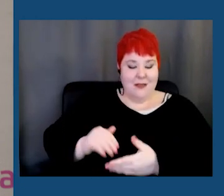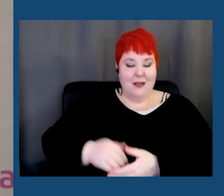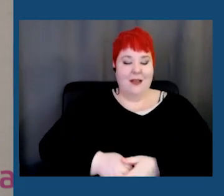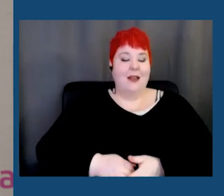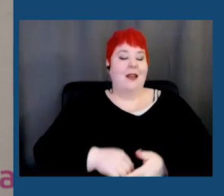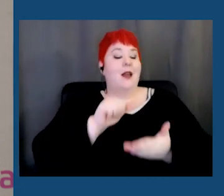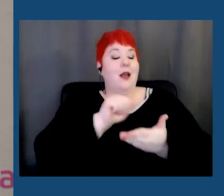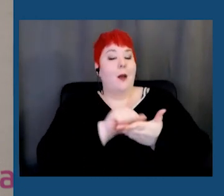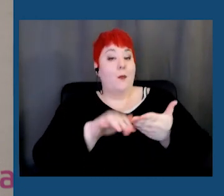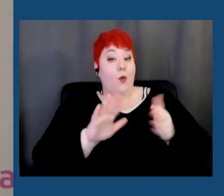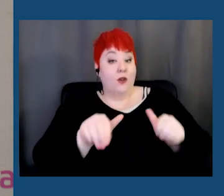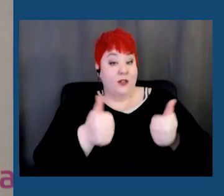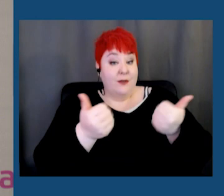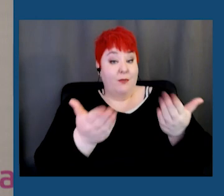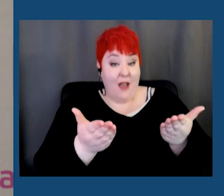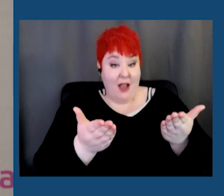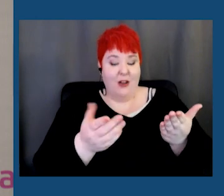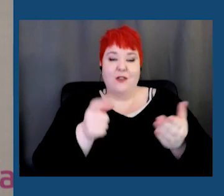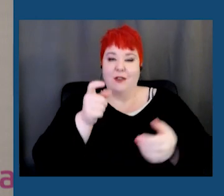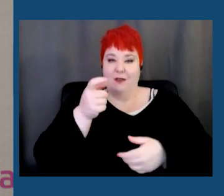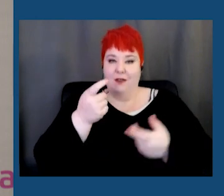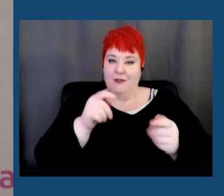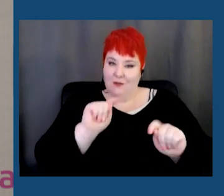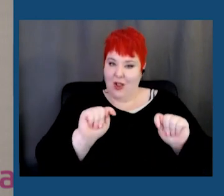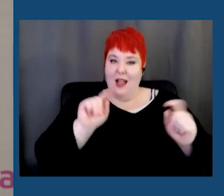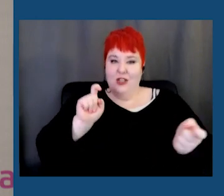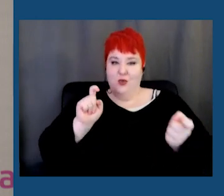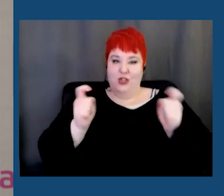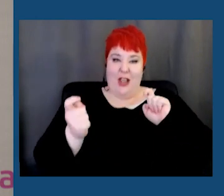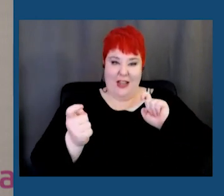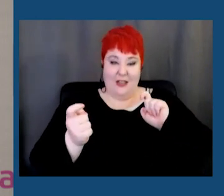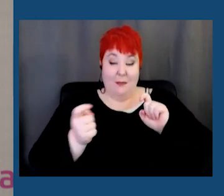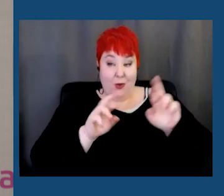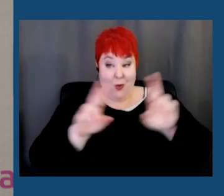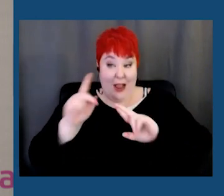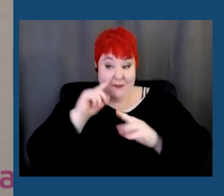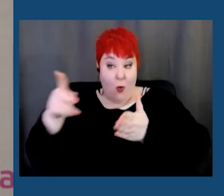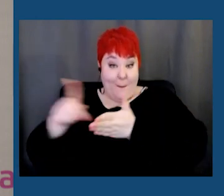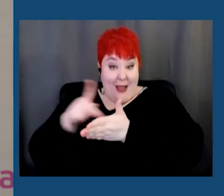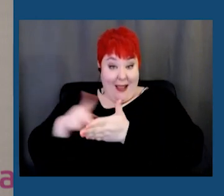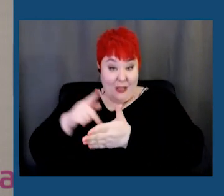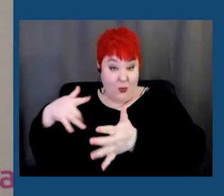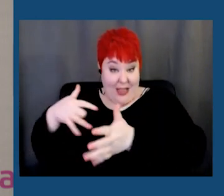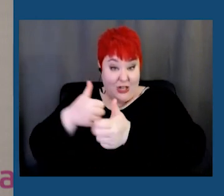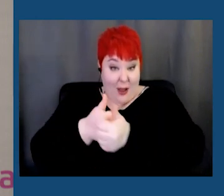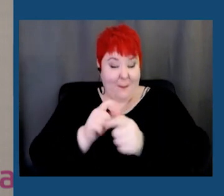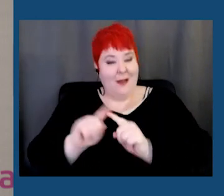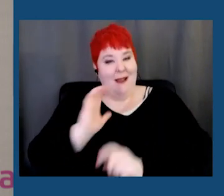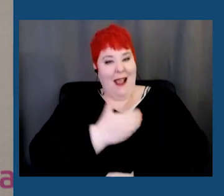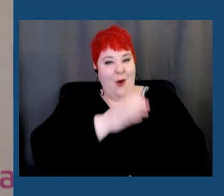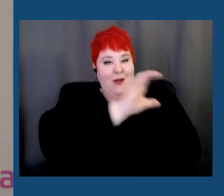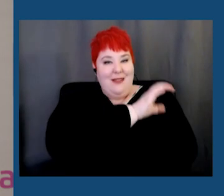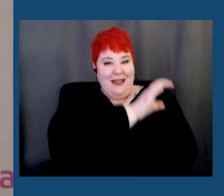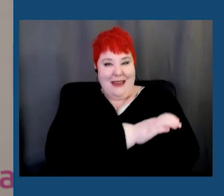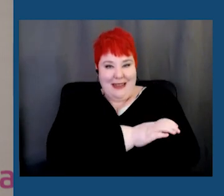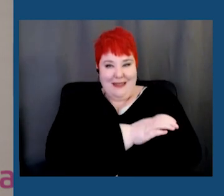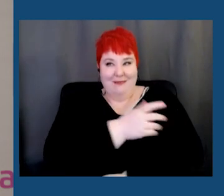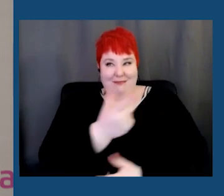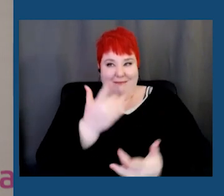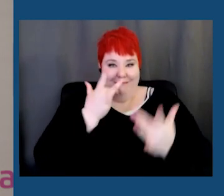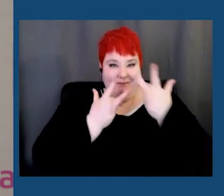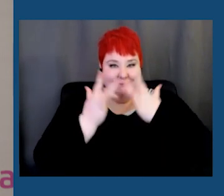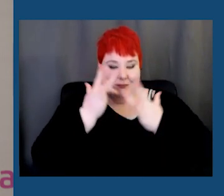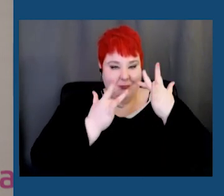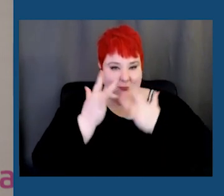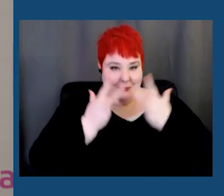to meet the moment, and while we wait for reimbursement to catch up, our clinics bear the cost. Increasing Medicaid